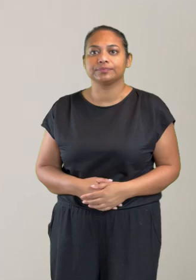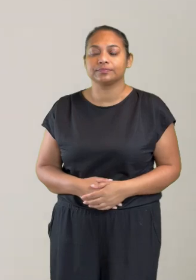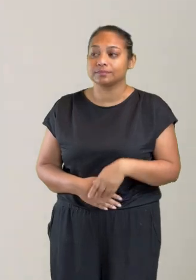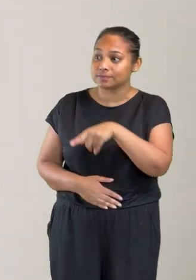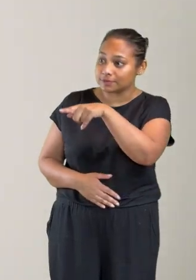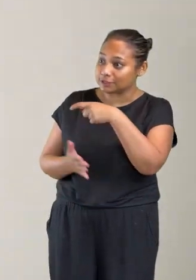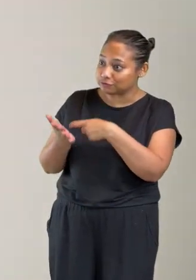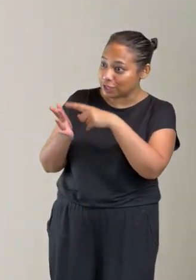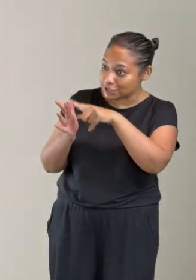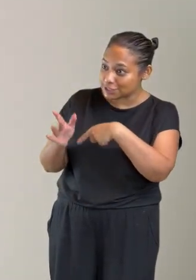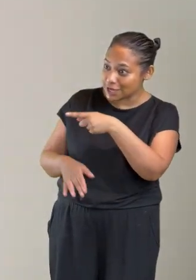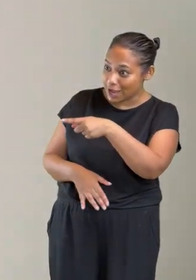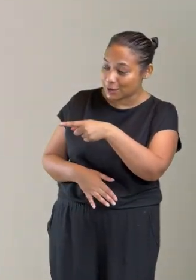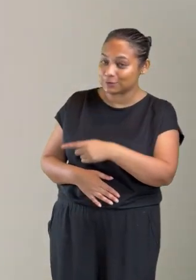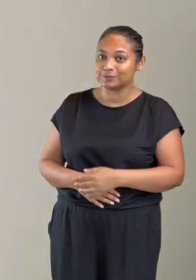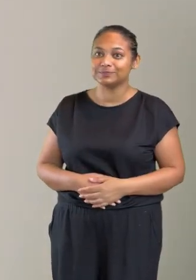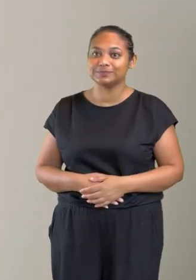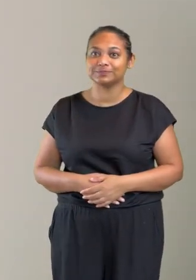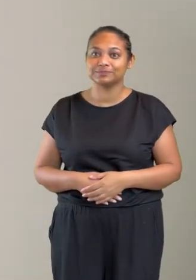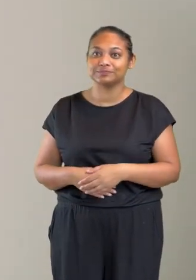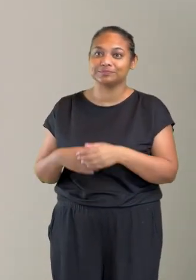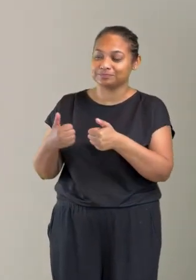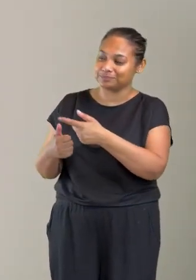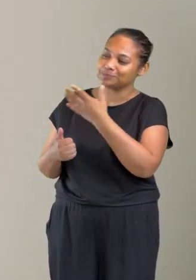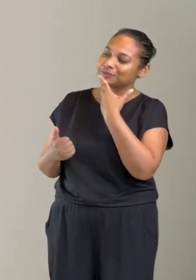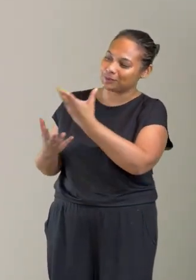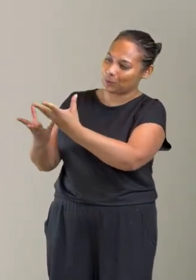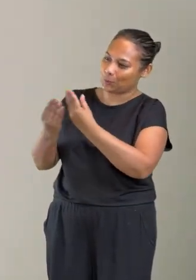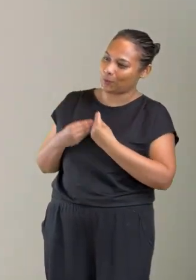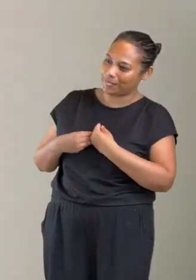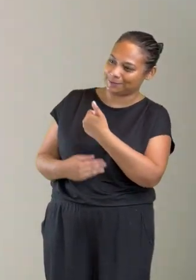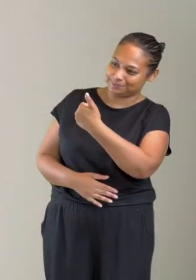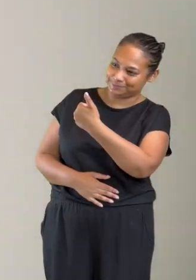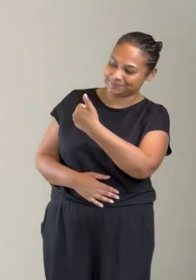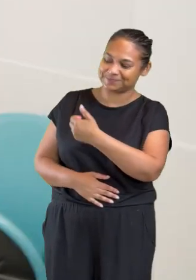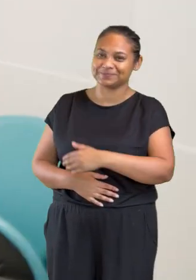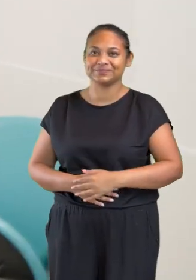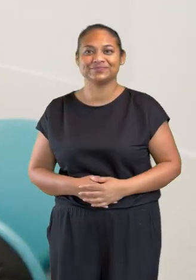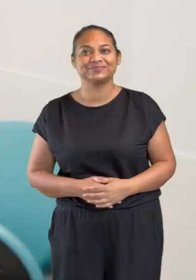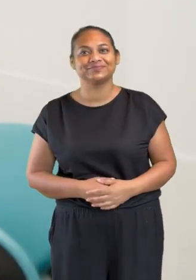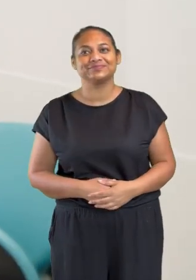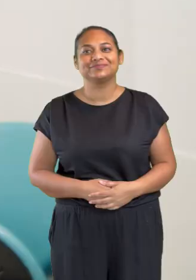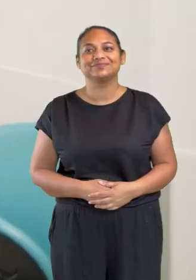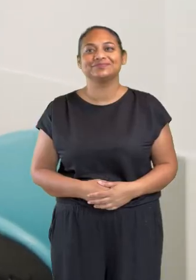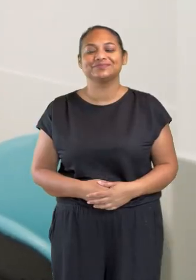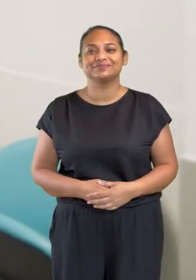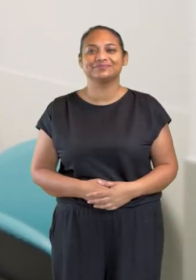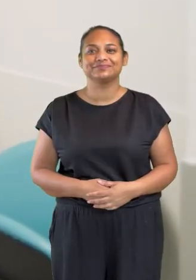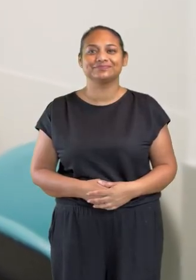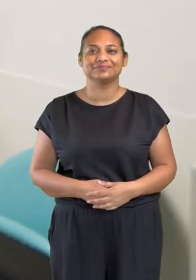be one. Richard Jones, if you'd like to follow me, please, sir.